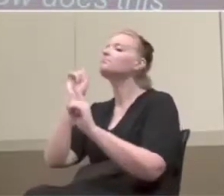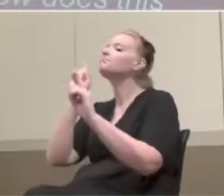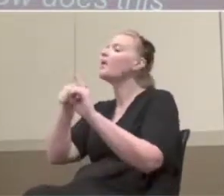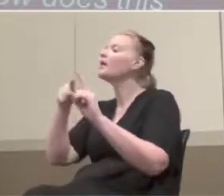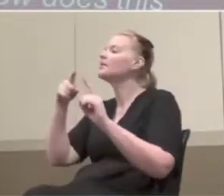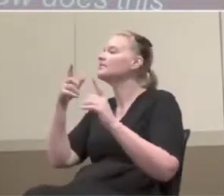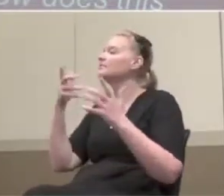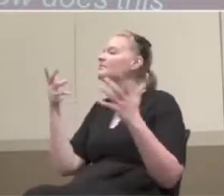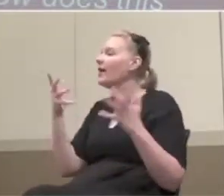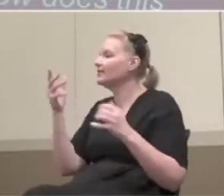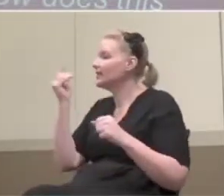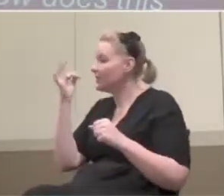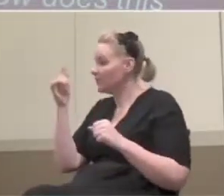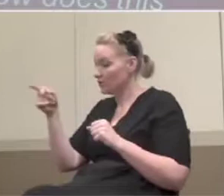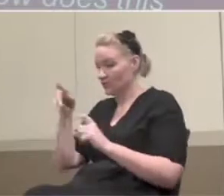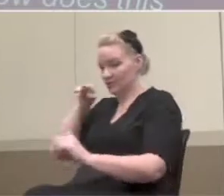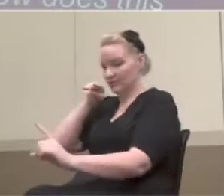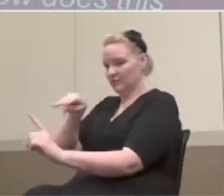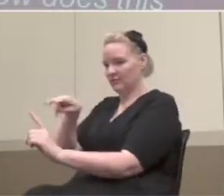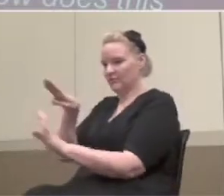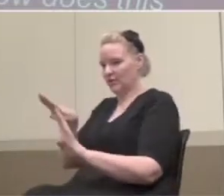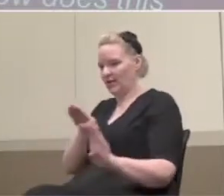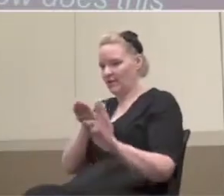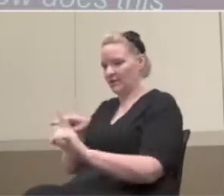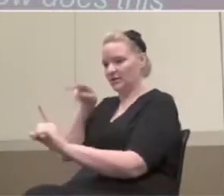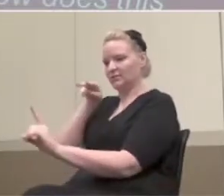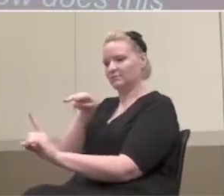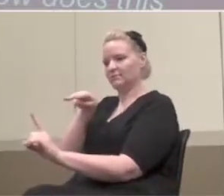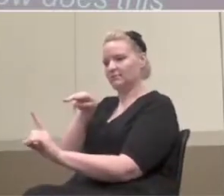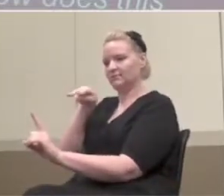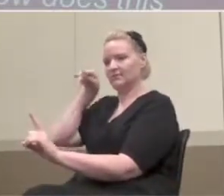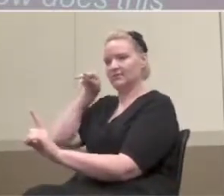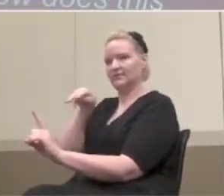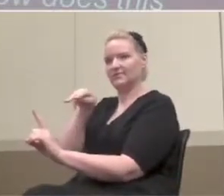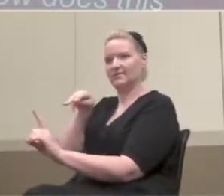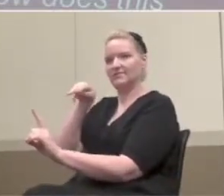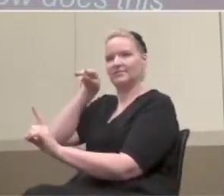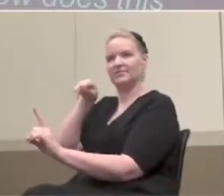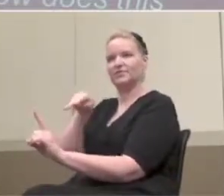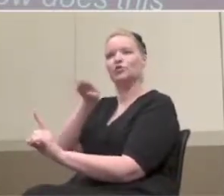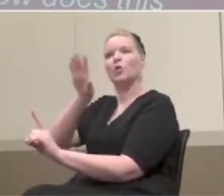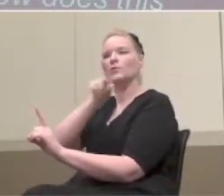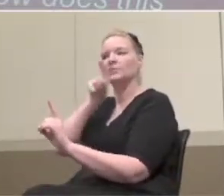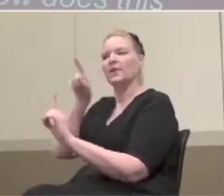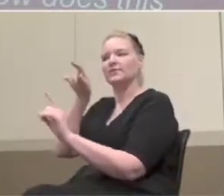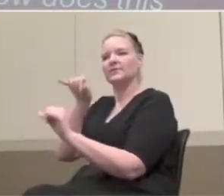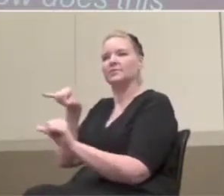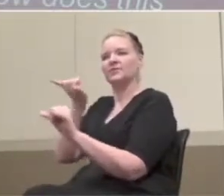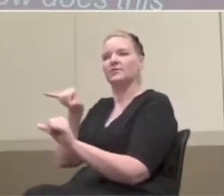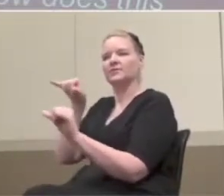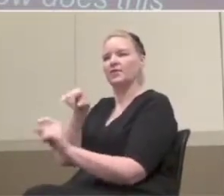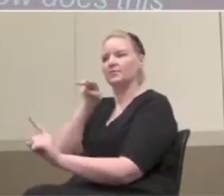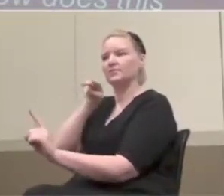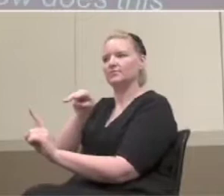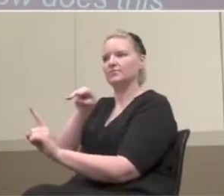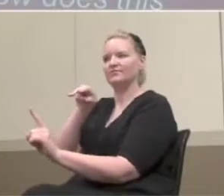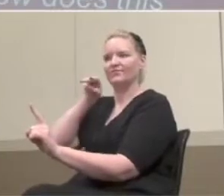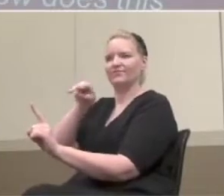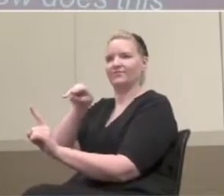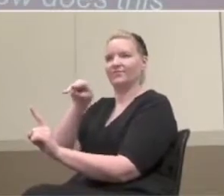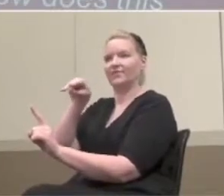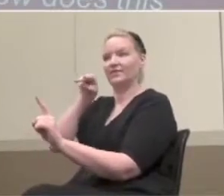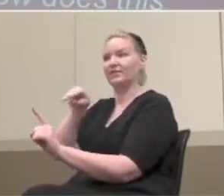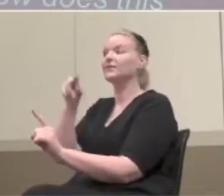that if you look at behavior from one perspective all the time, you're going to respond to that behavior as if it's from that perspective. But if you